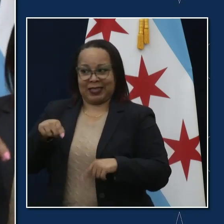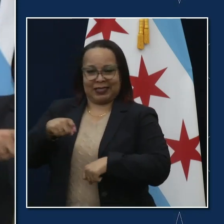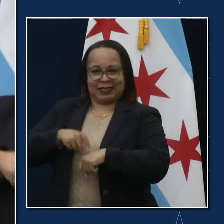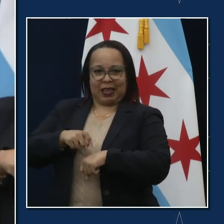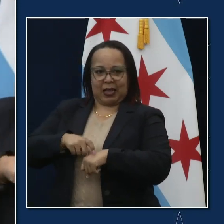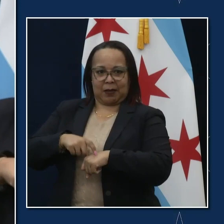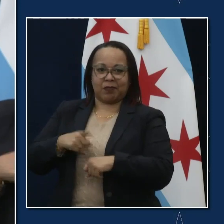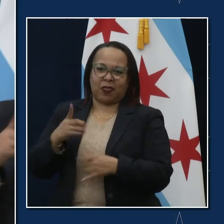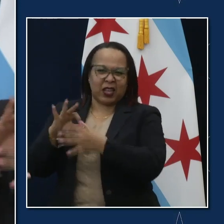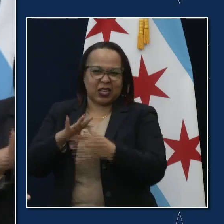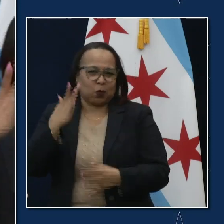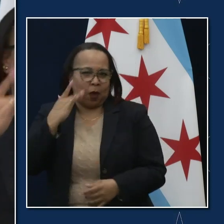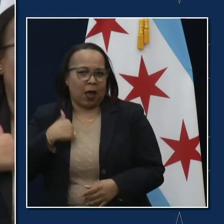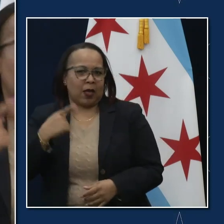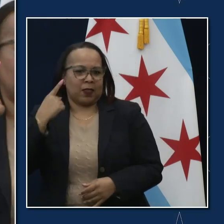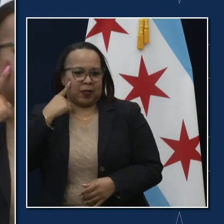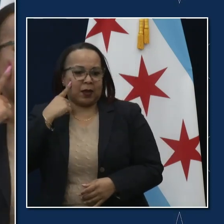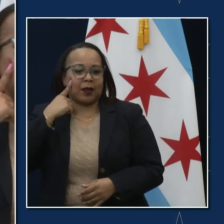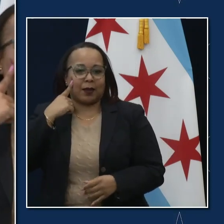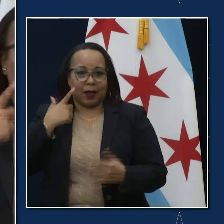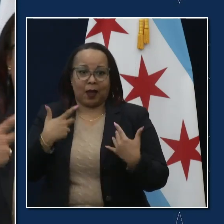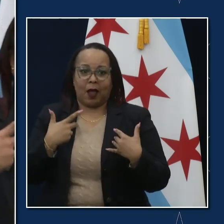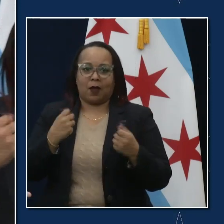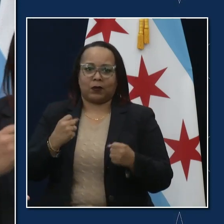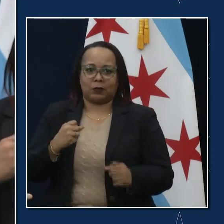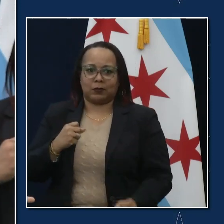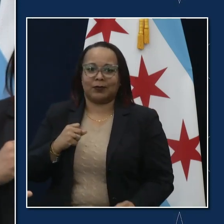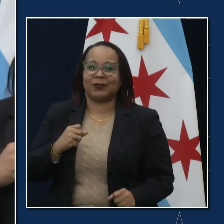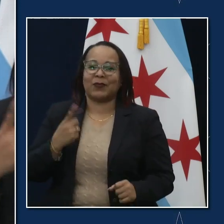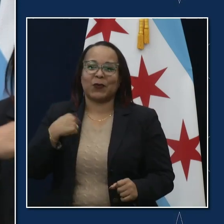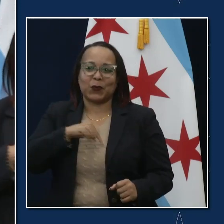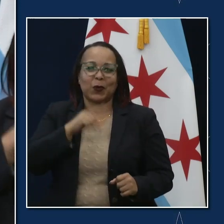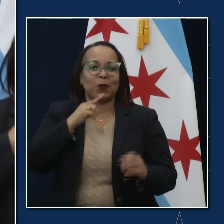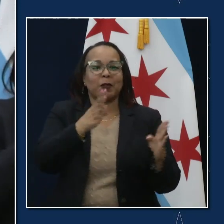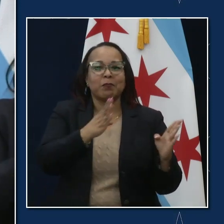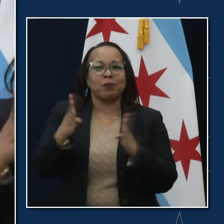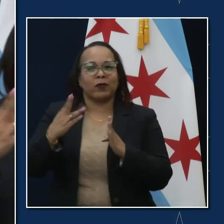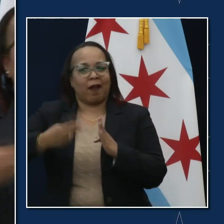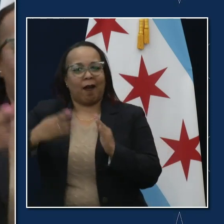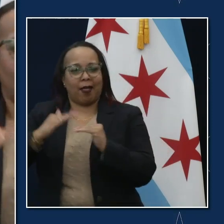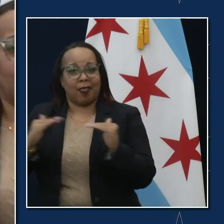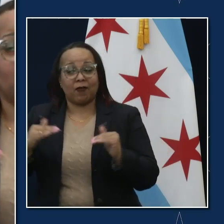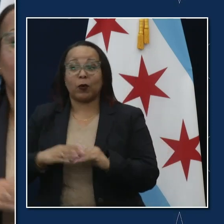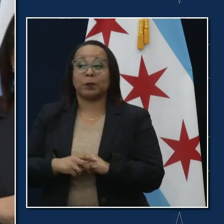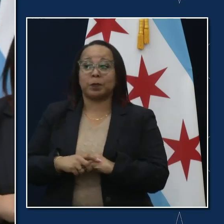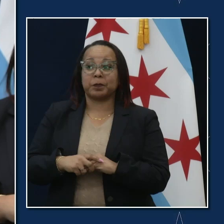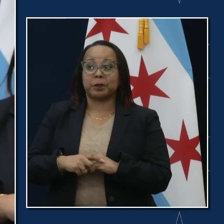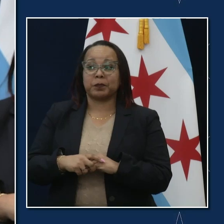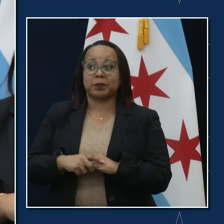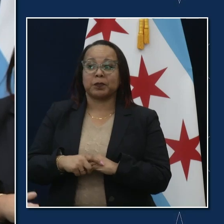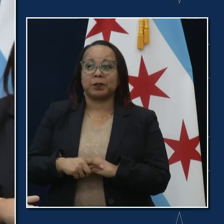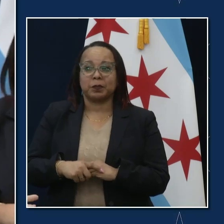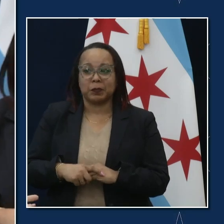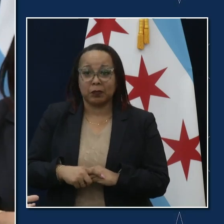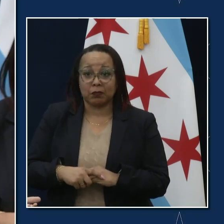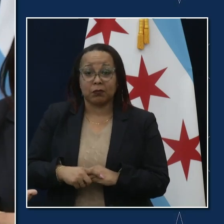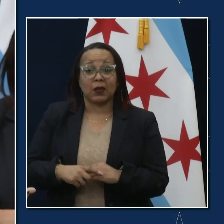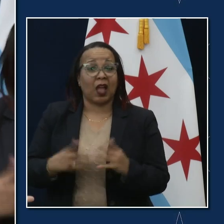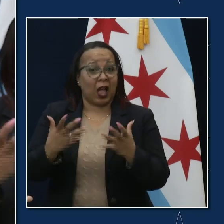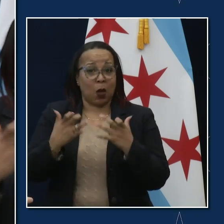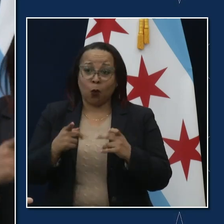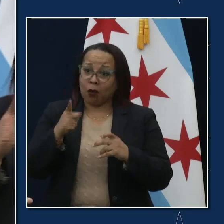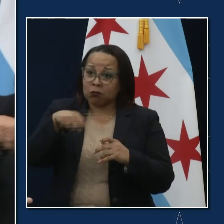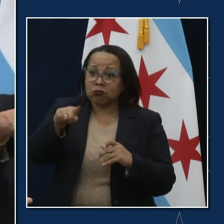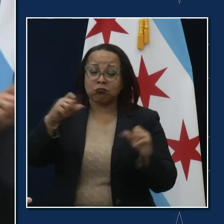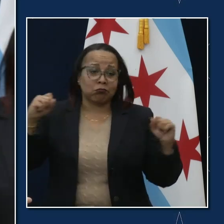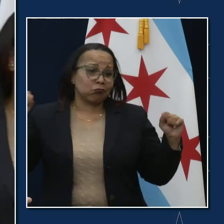time period. That's part of why I feel relatively confident that we probably will move to that high level. Again, I want people to gather. I